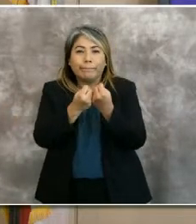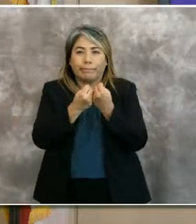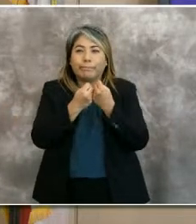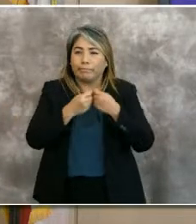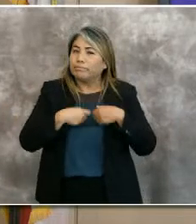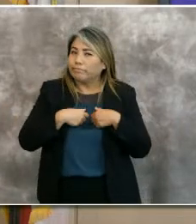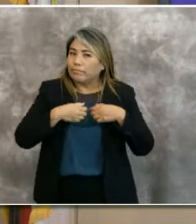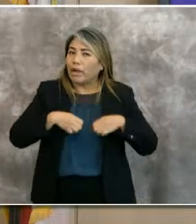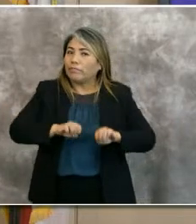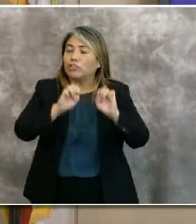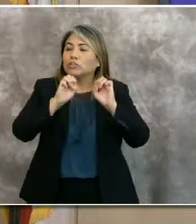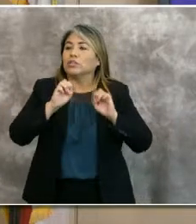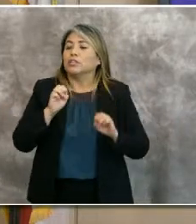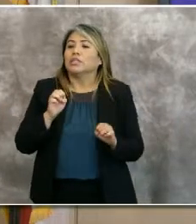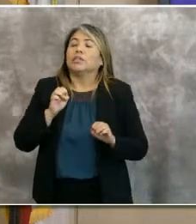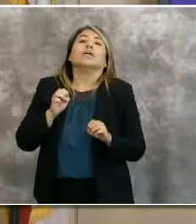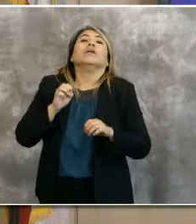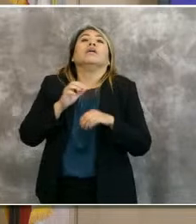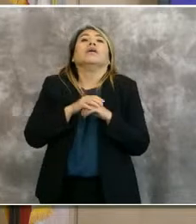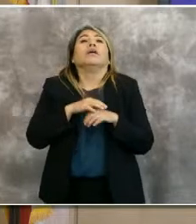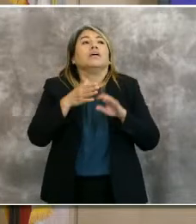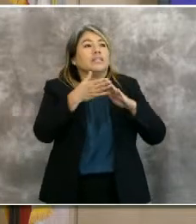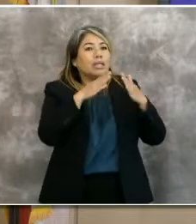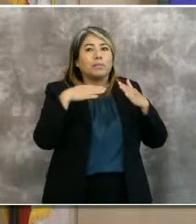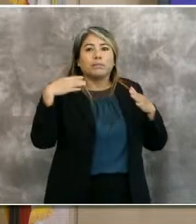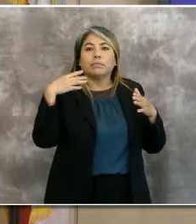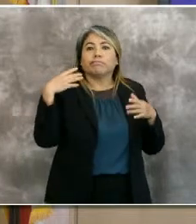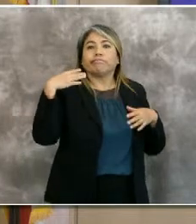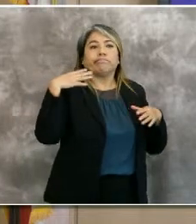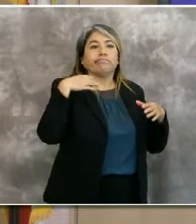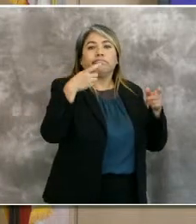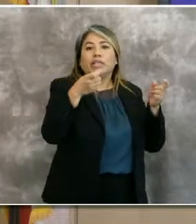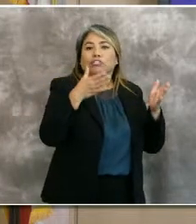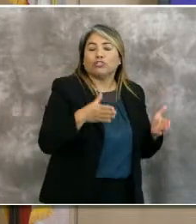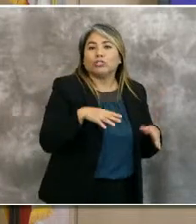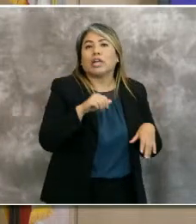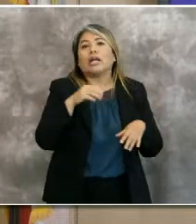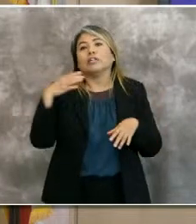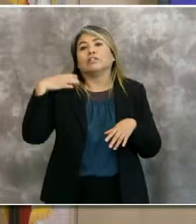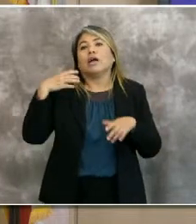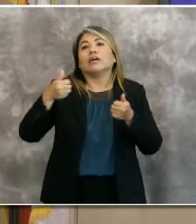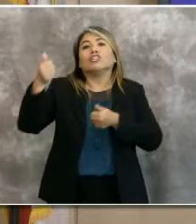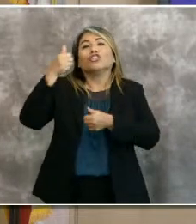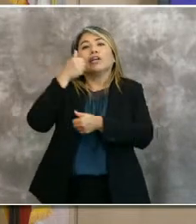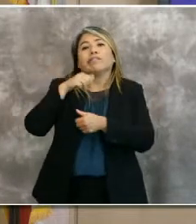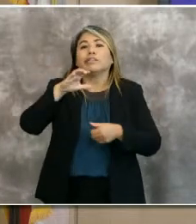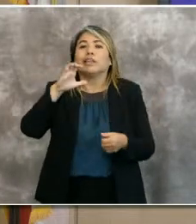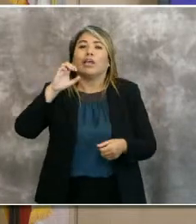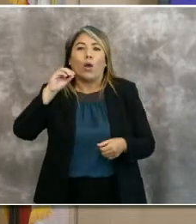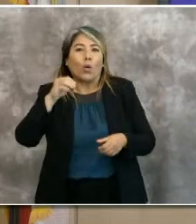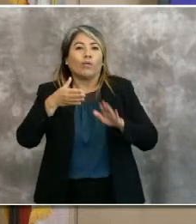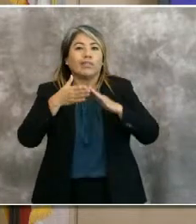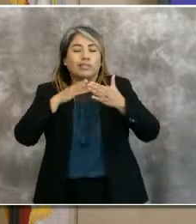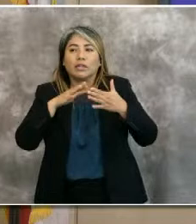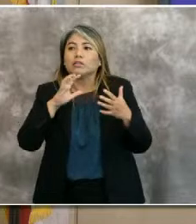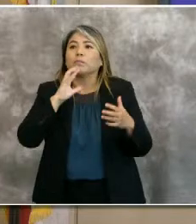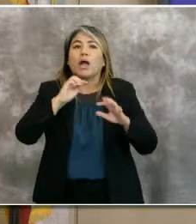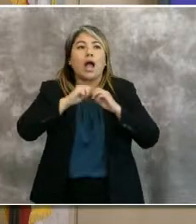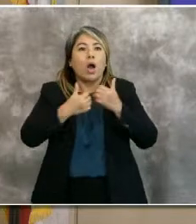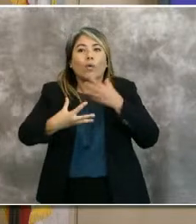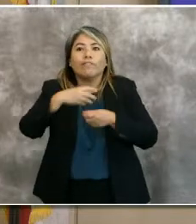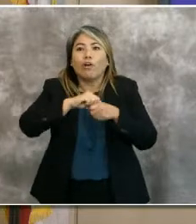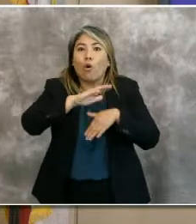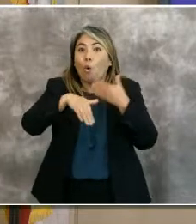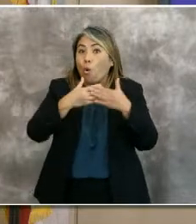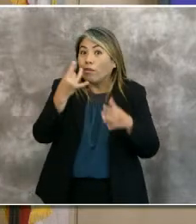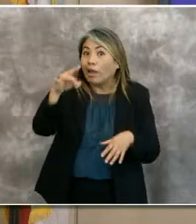fact, earlier today there was a meeting with the city managers and our chief administrative officer to talk about how we will involve all 18 cities